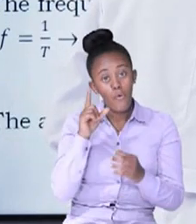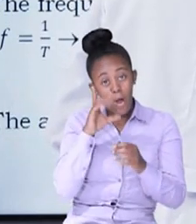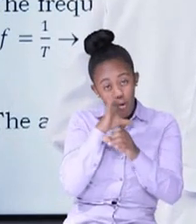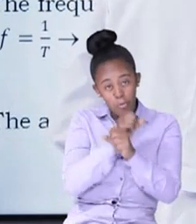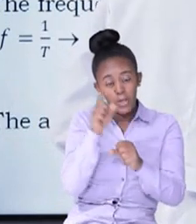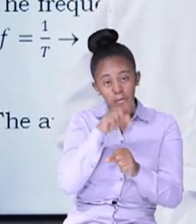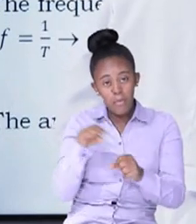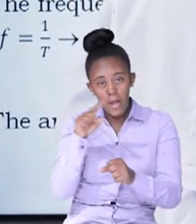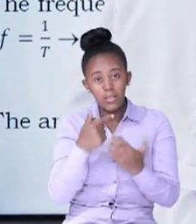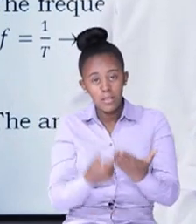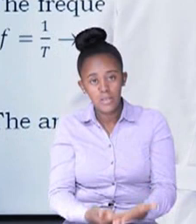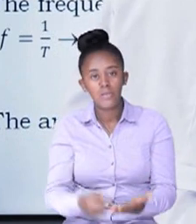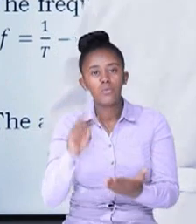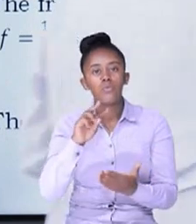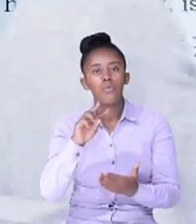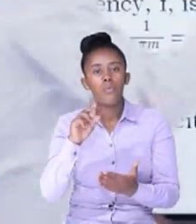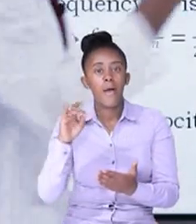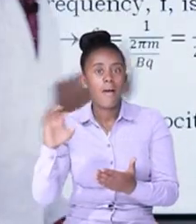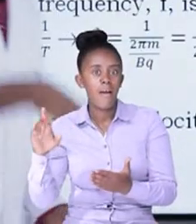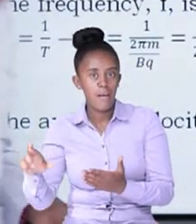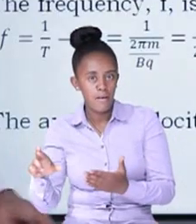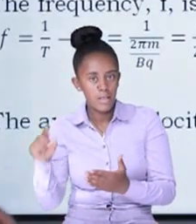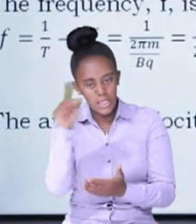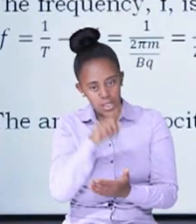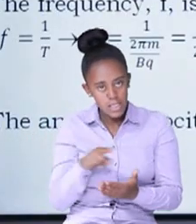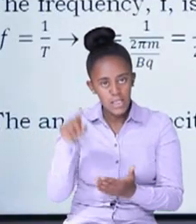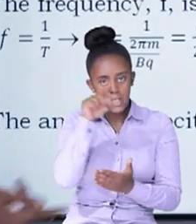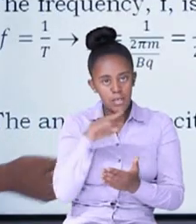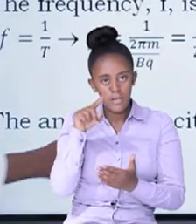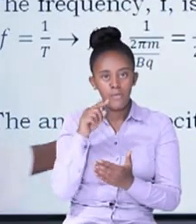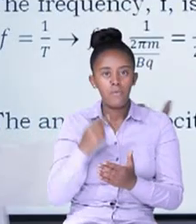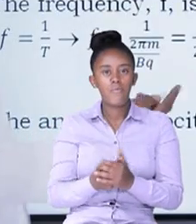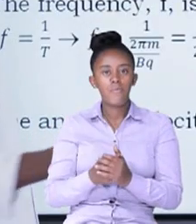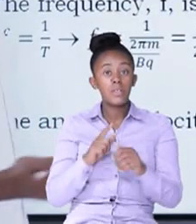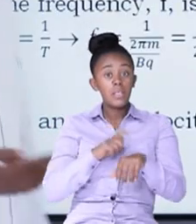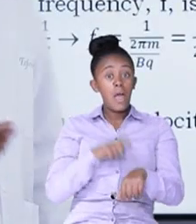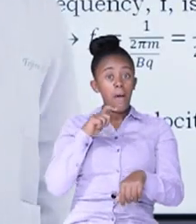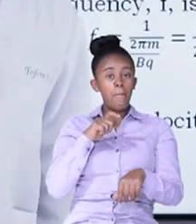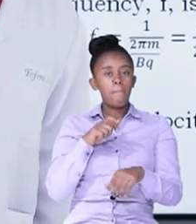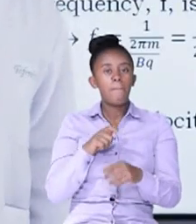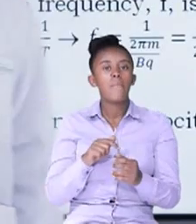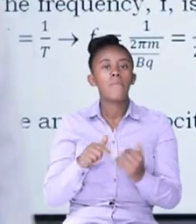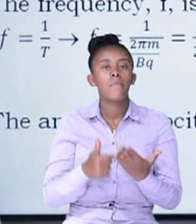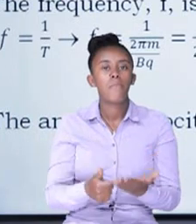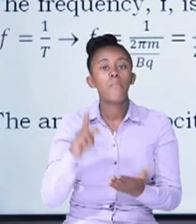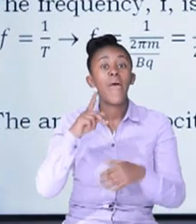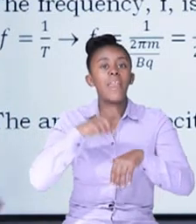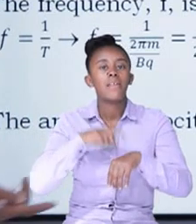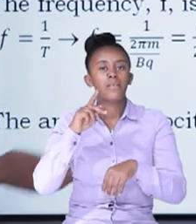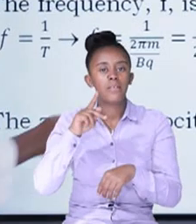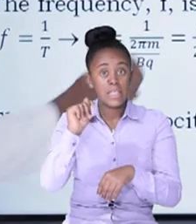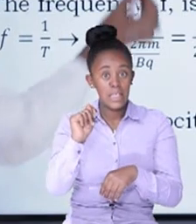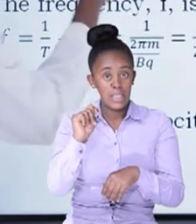complete pass is 2 pi r, the circumference of a circular pass. And the time it took is known to be period,